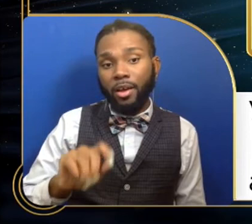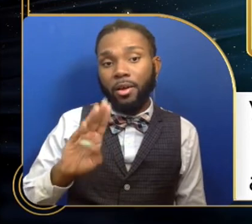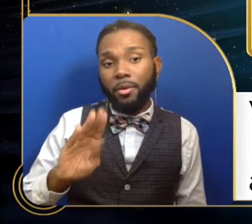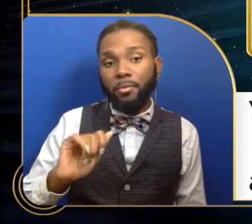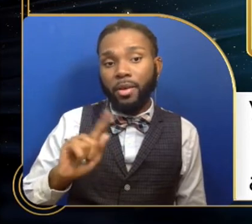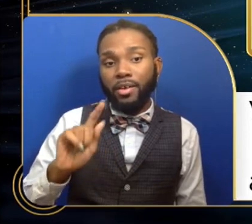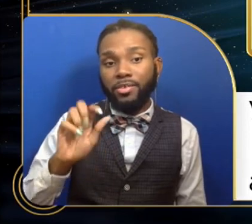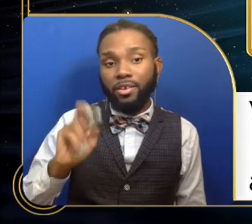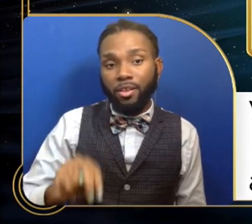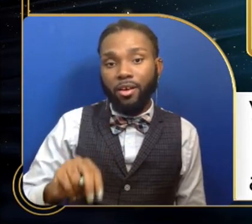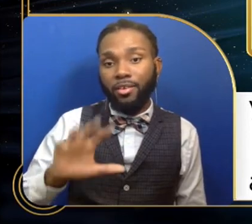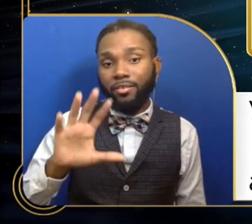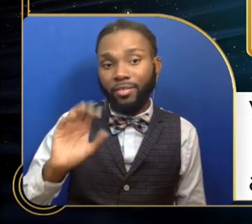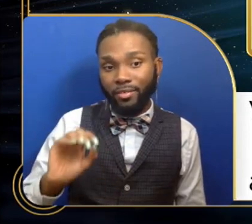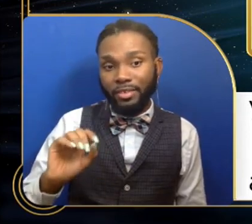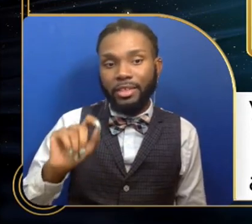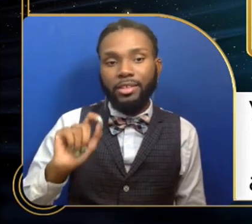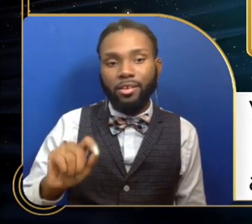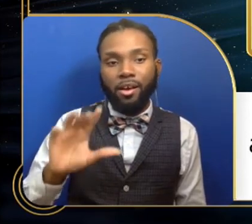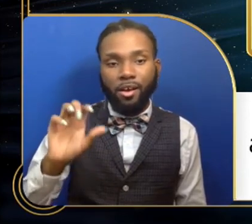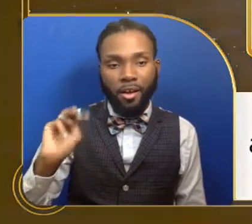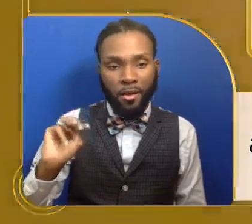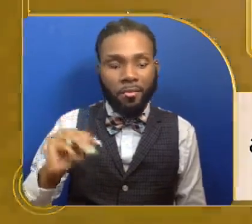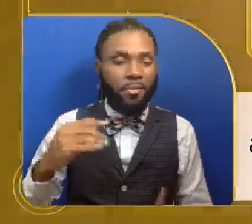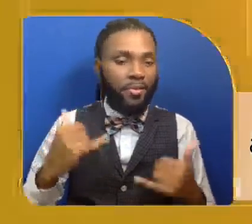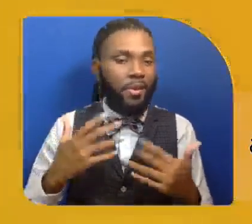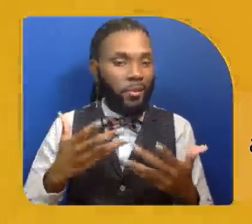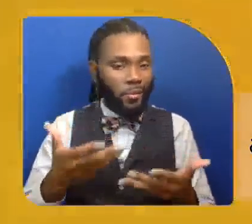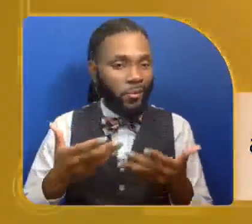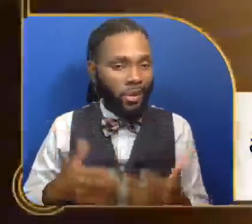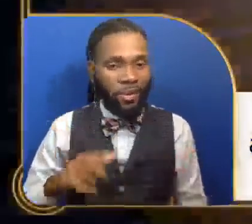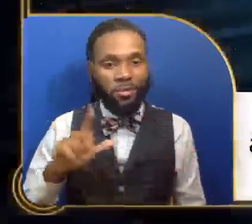www.bazelon50.com. Now, please welcome Lachi.